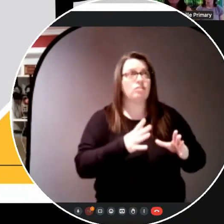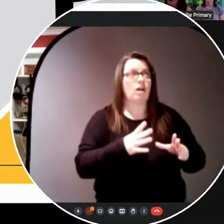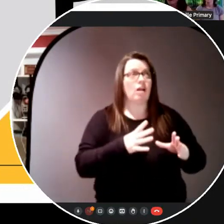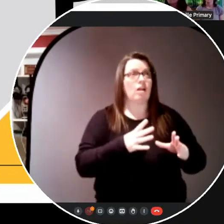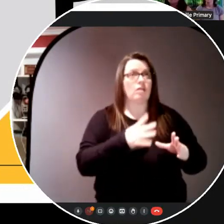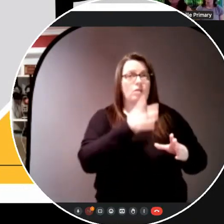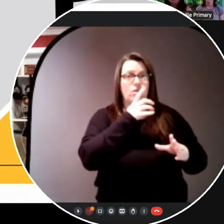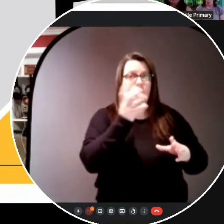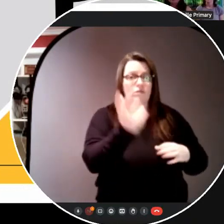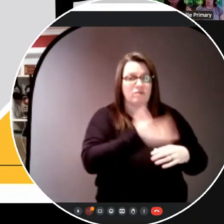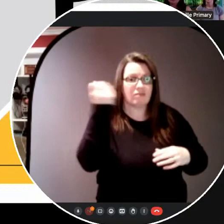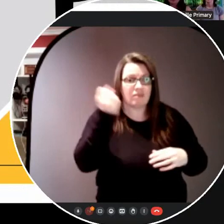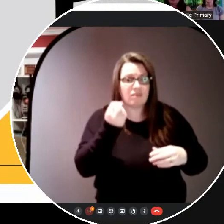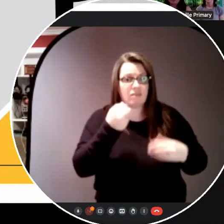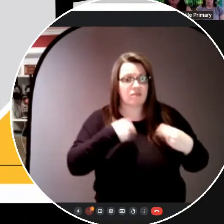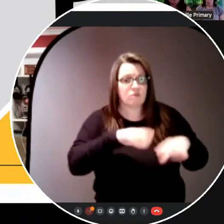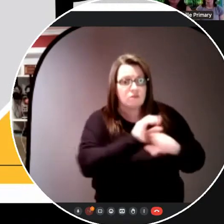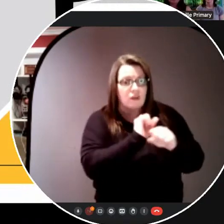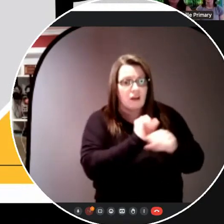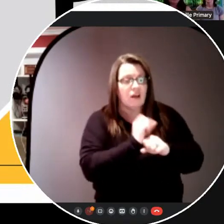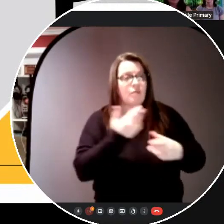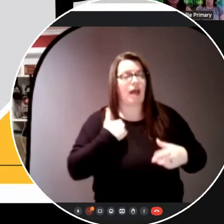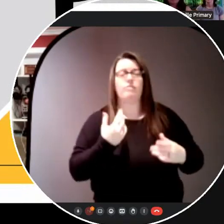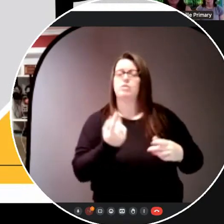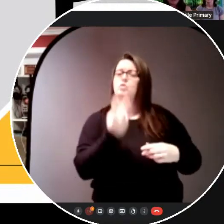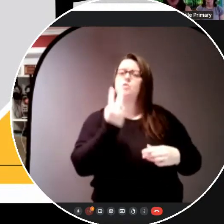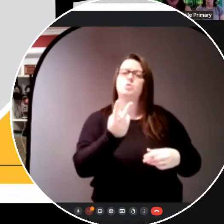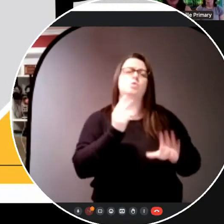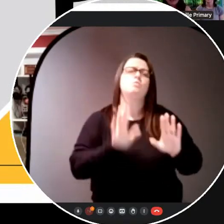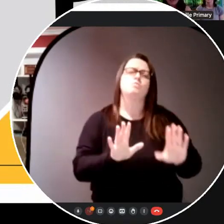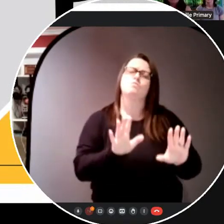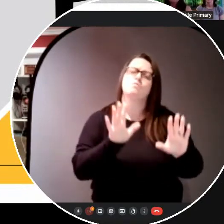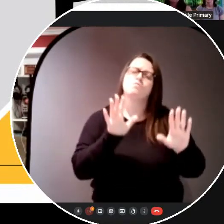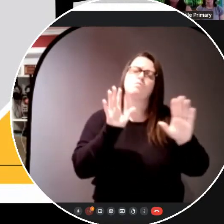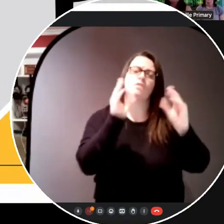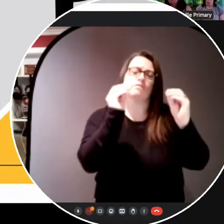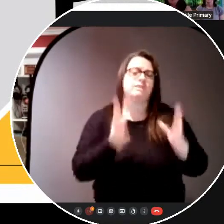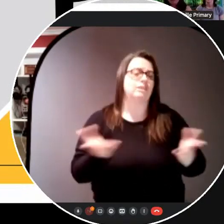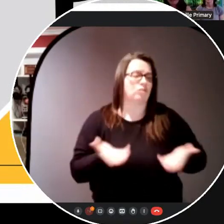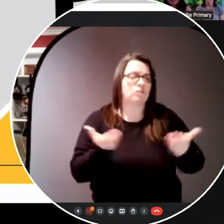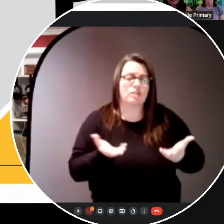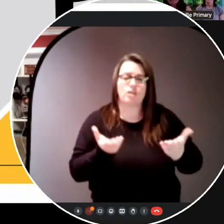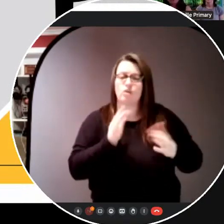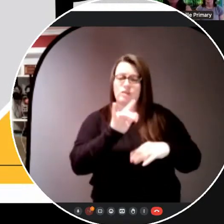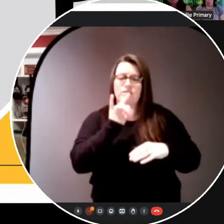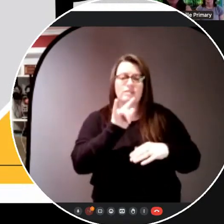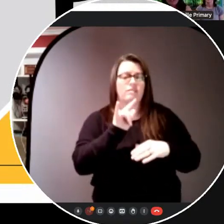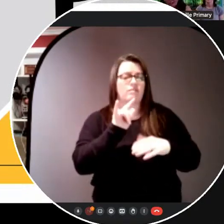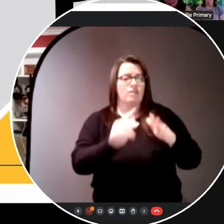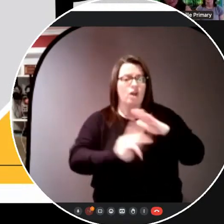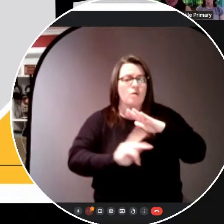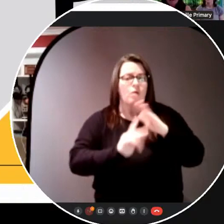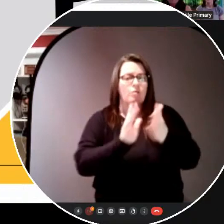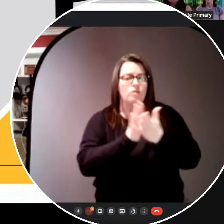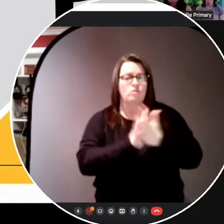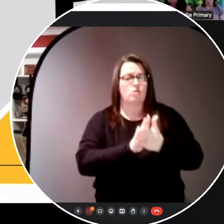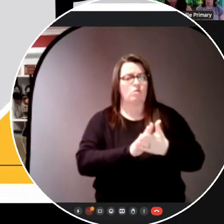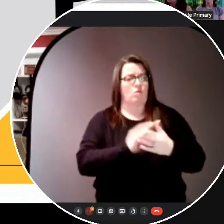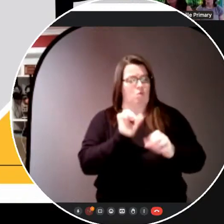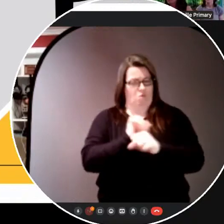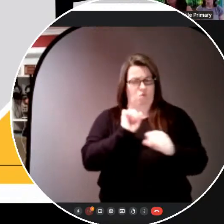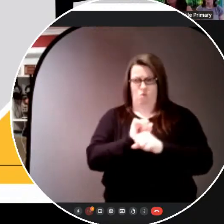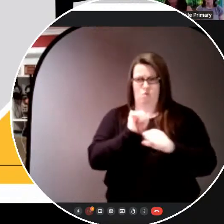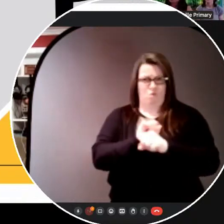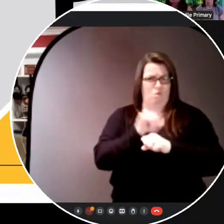dedicated, fantastic kindergarten teachers here at Stephenville Primary School who have been in their positions for years.